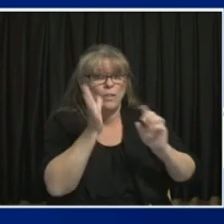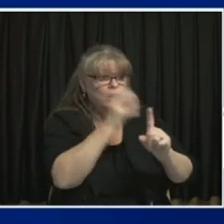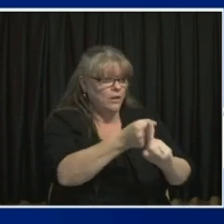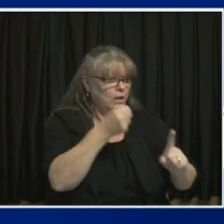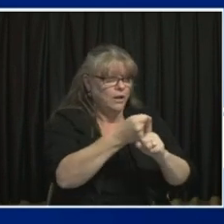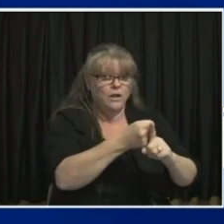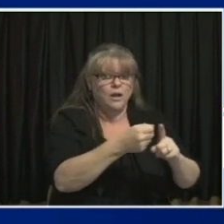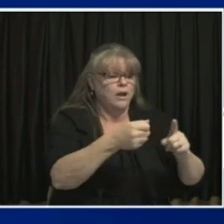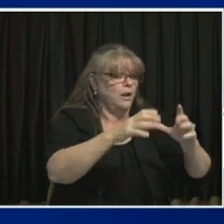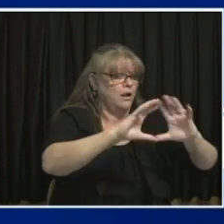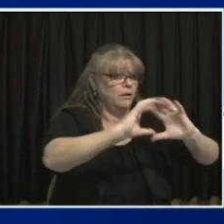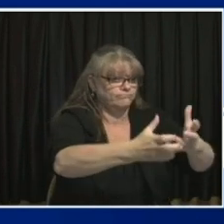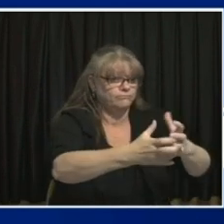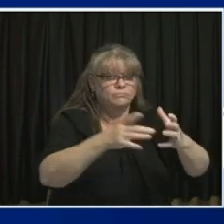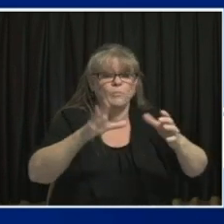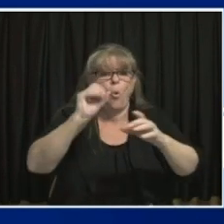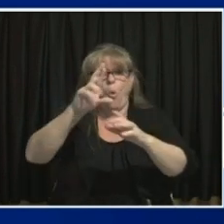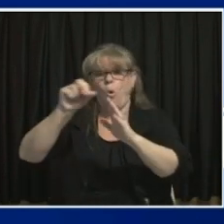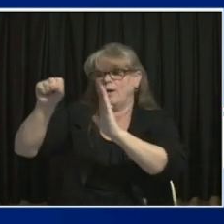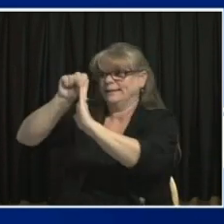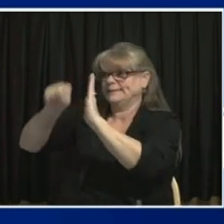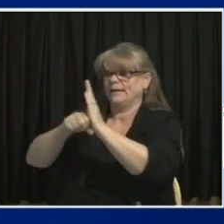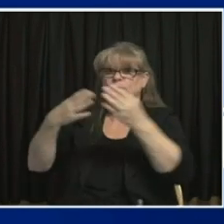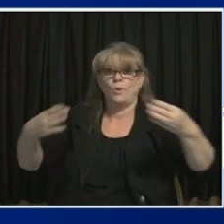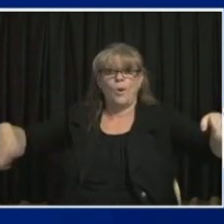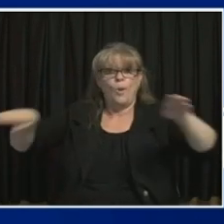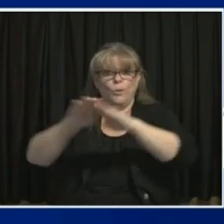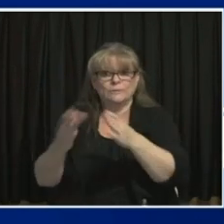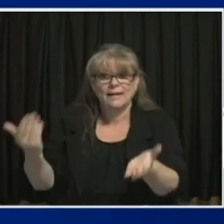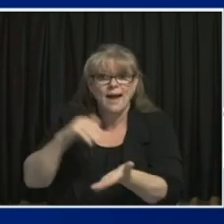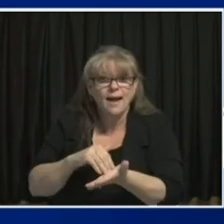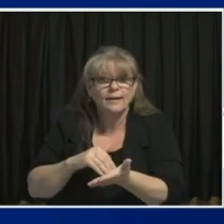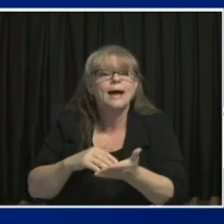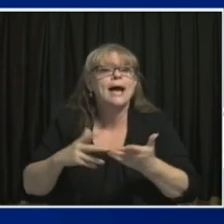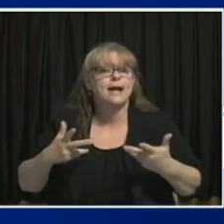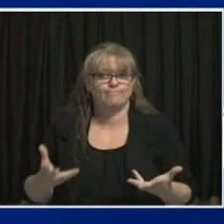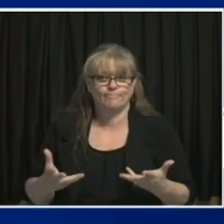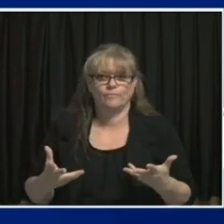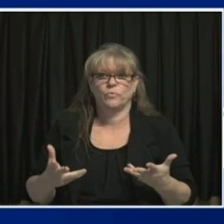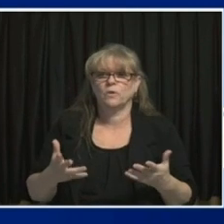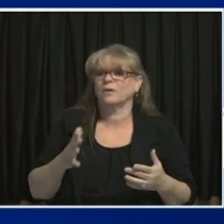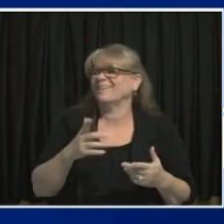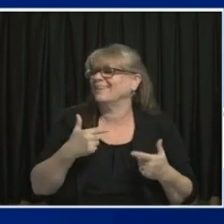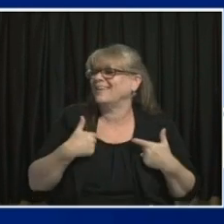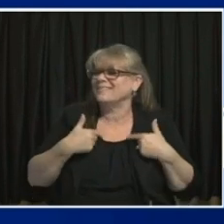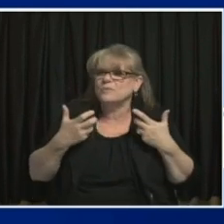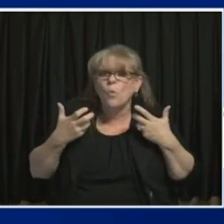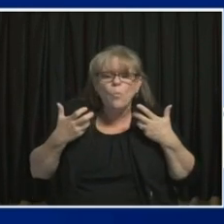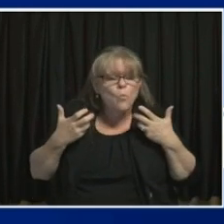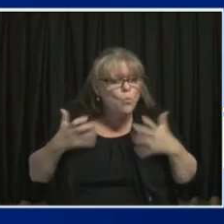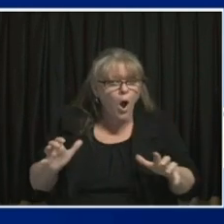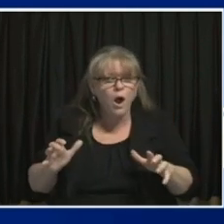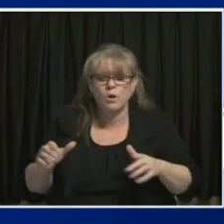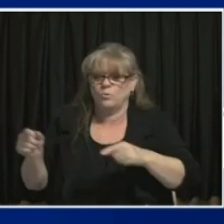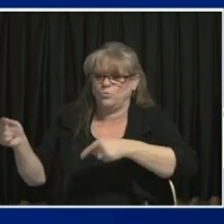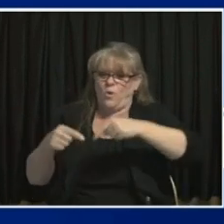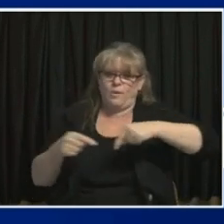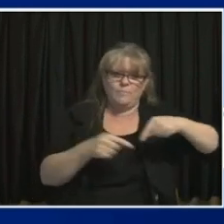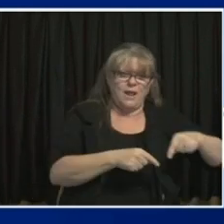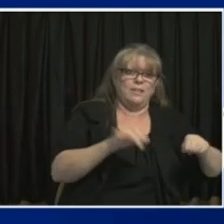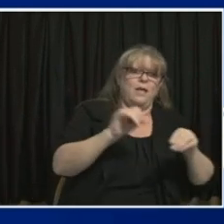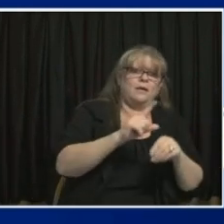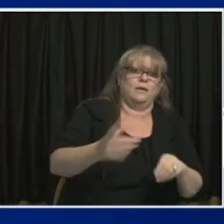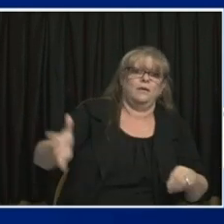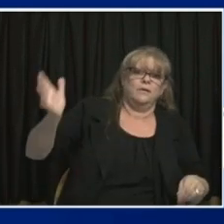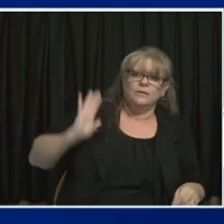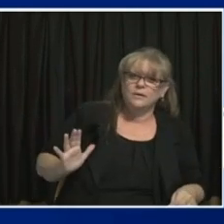placed temporarily in that area. And we don't want another wave to set us back from our goals of being able to stay back at work and